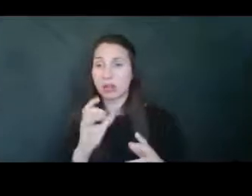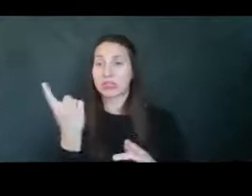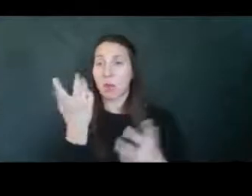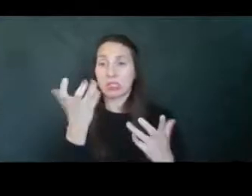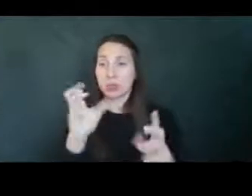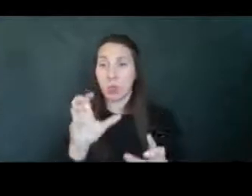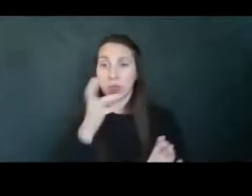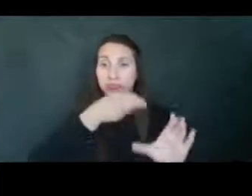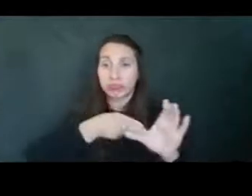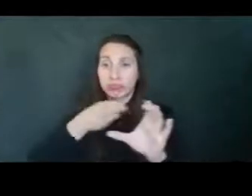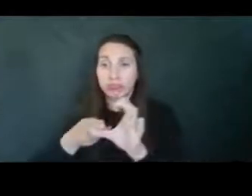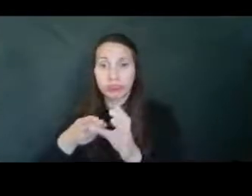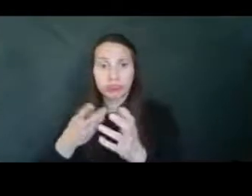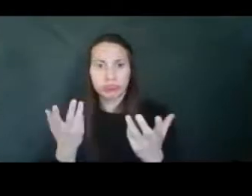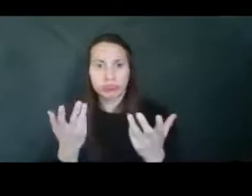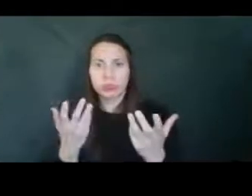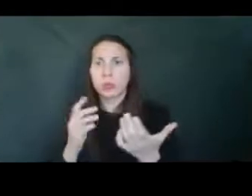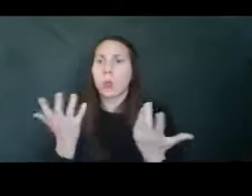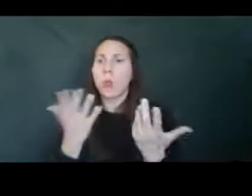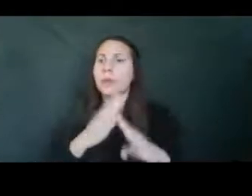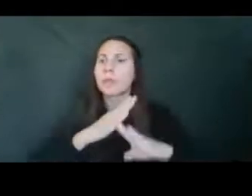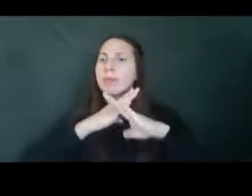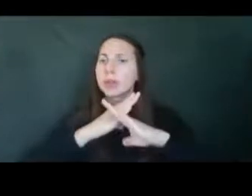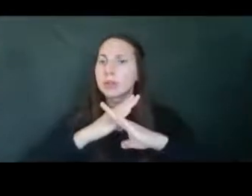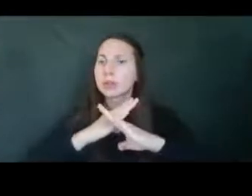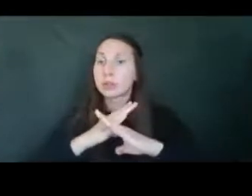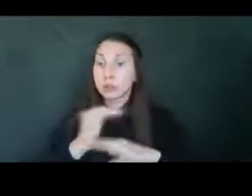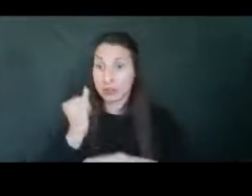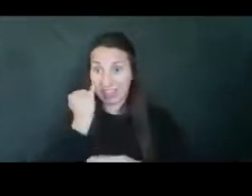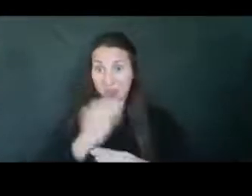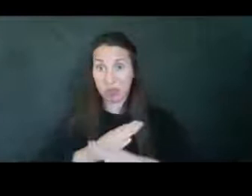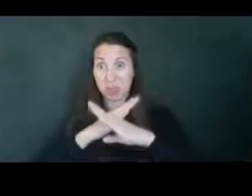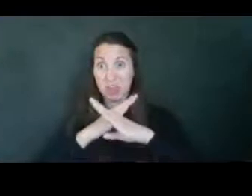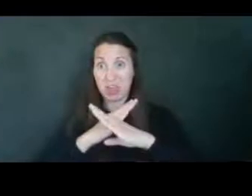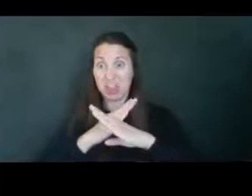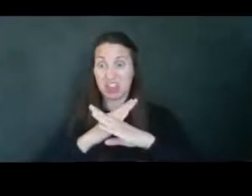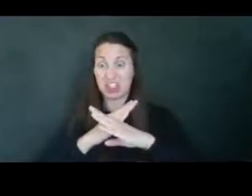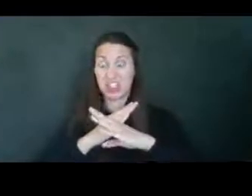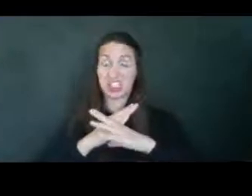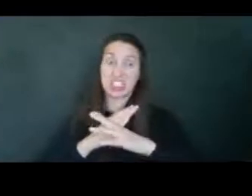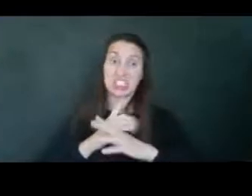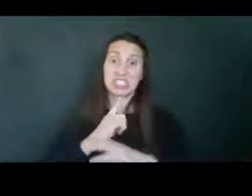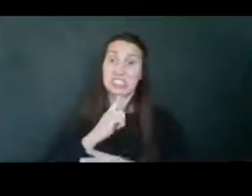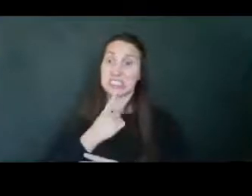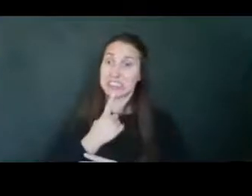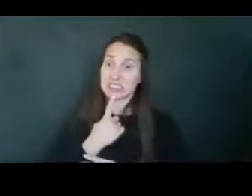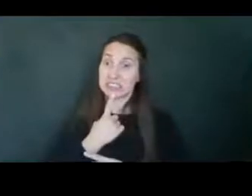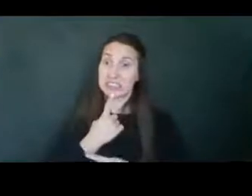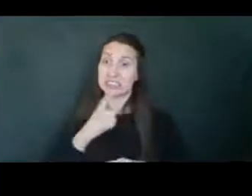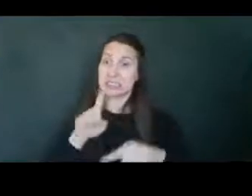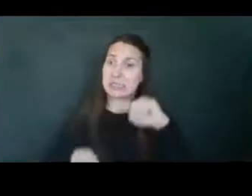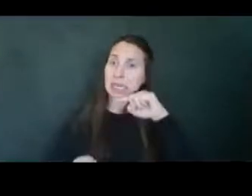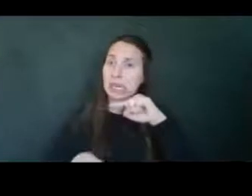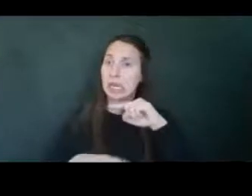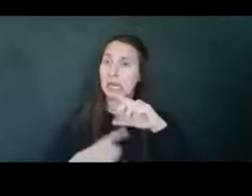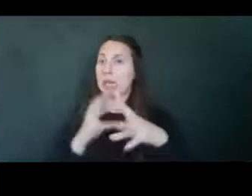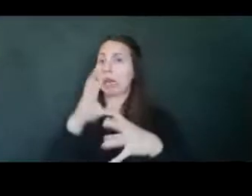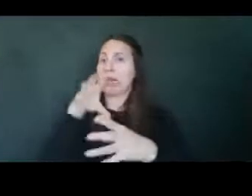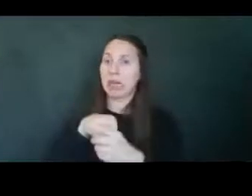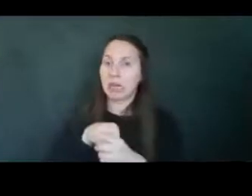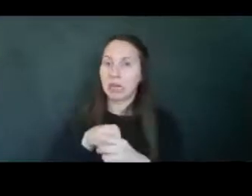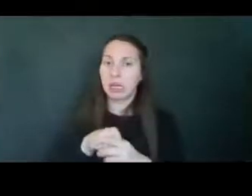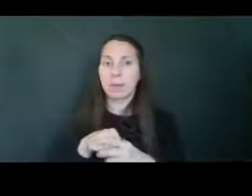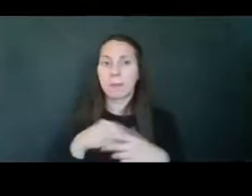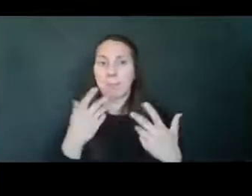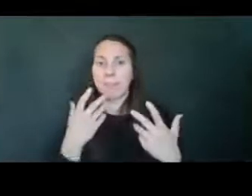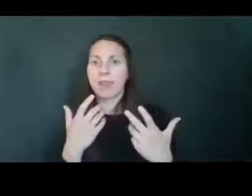In some instances, the answer was yes, and often had to do with what's in it for me. And in some instances, the answer was